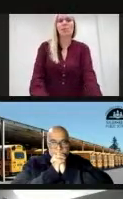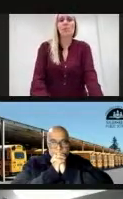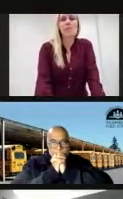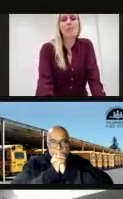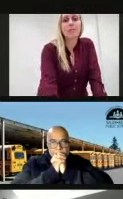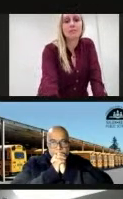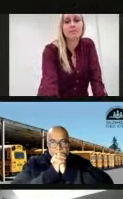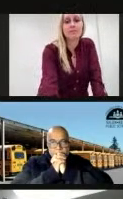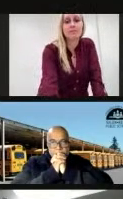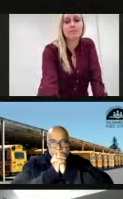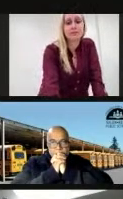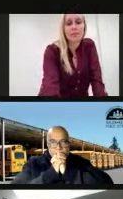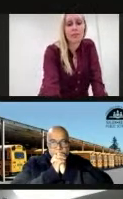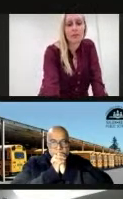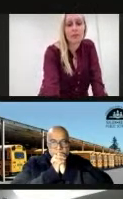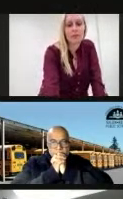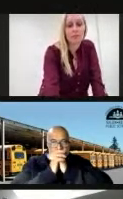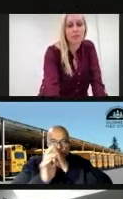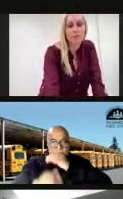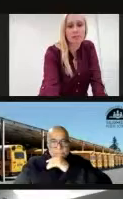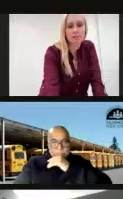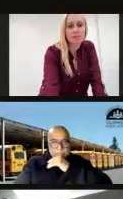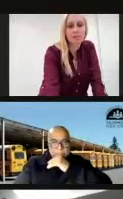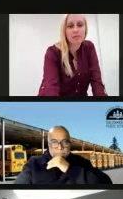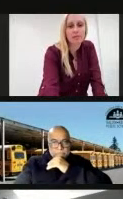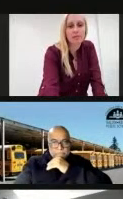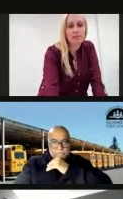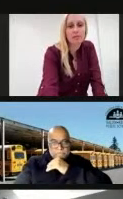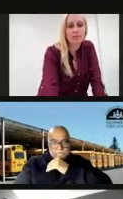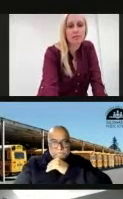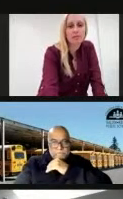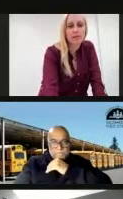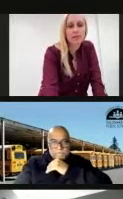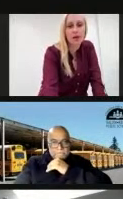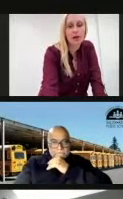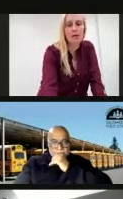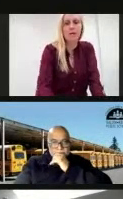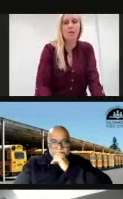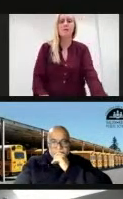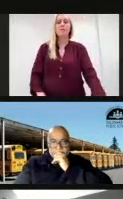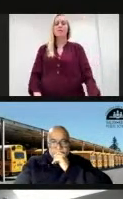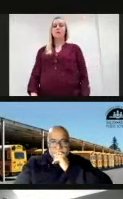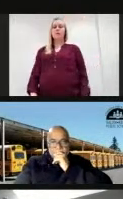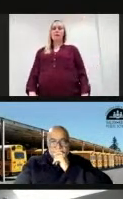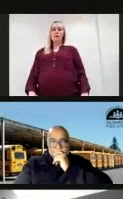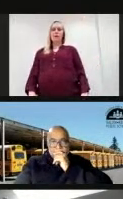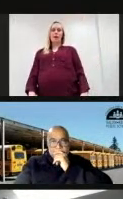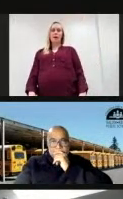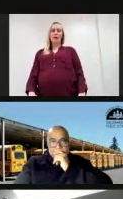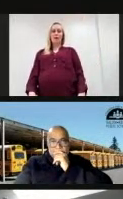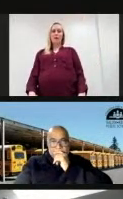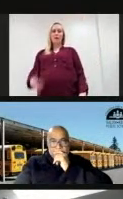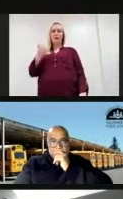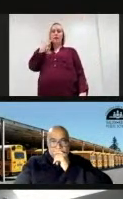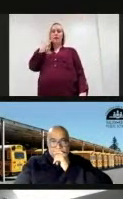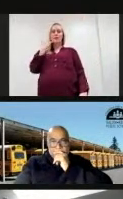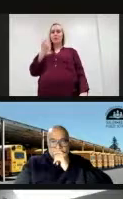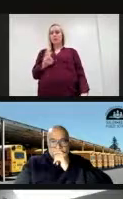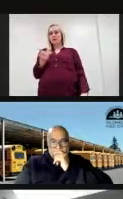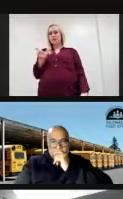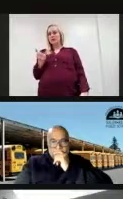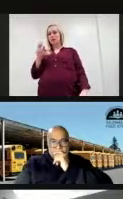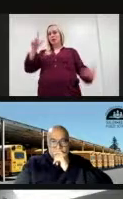too, just so it's a little easier to click. And if you cut or minimize the font in that opening paragraph, that might be